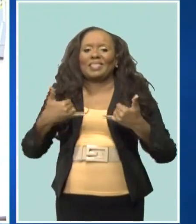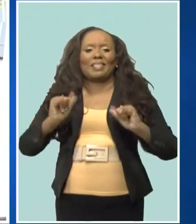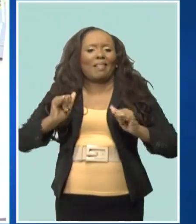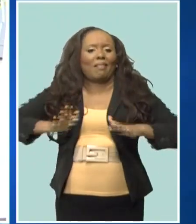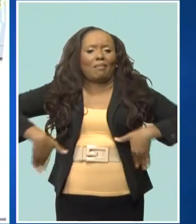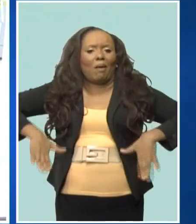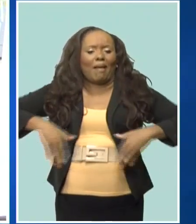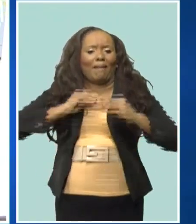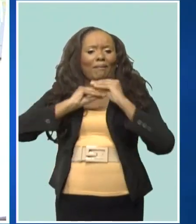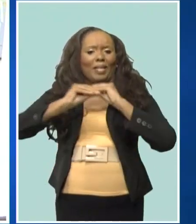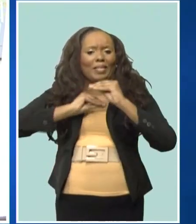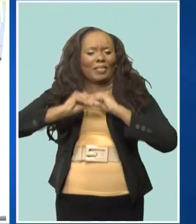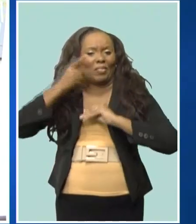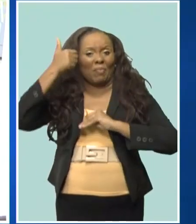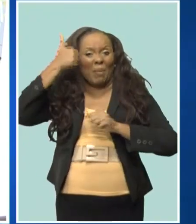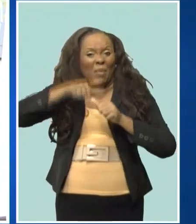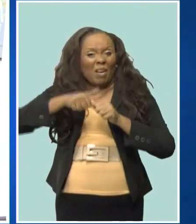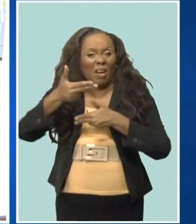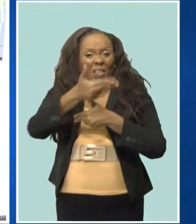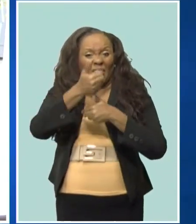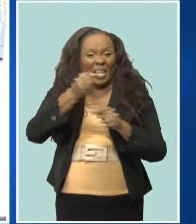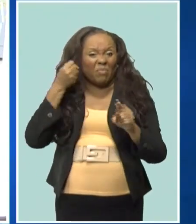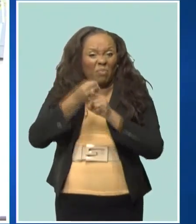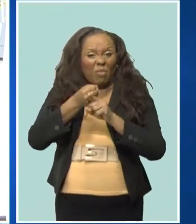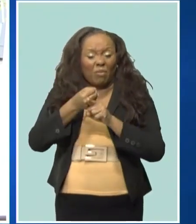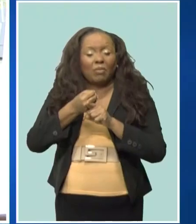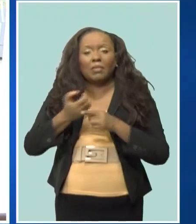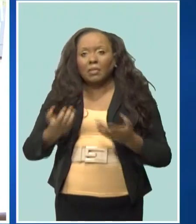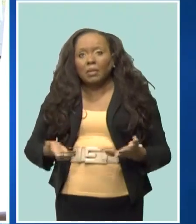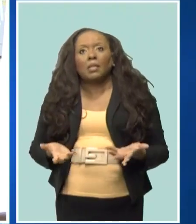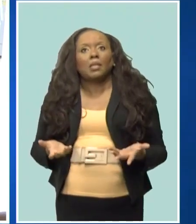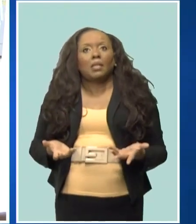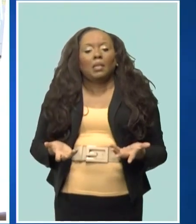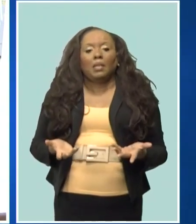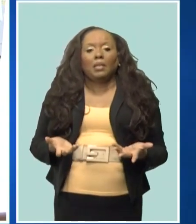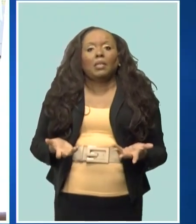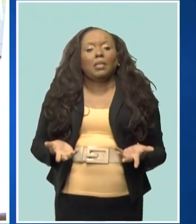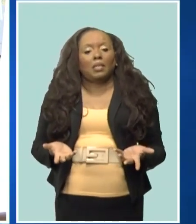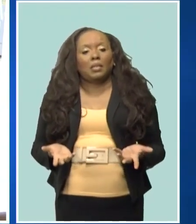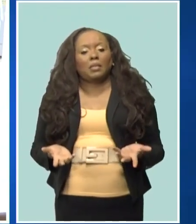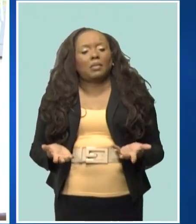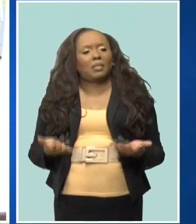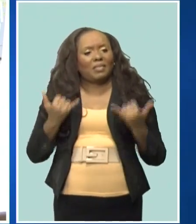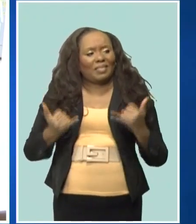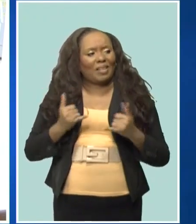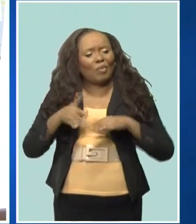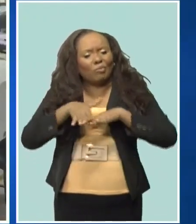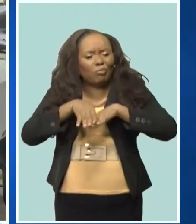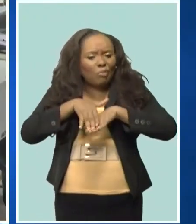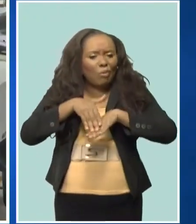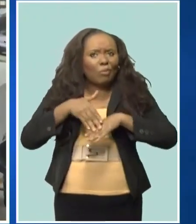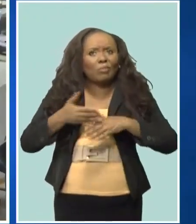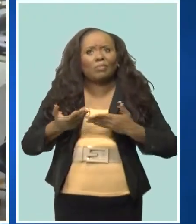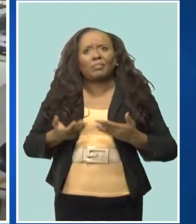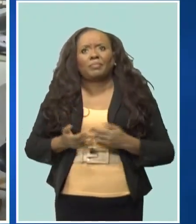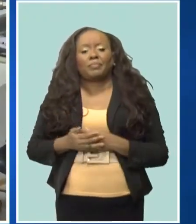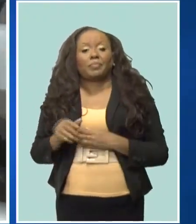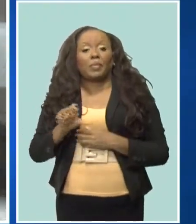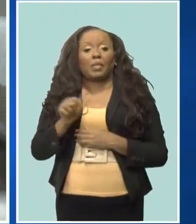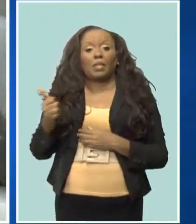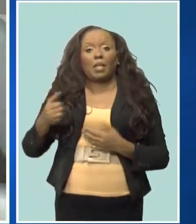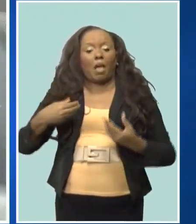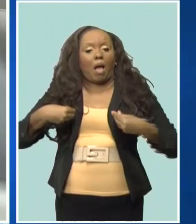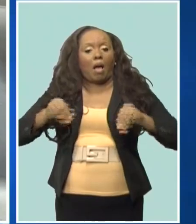in the ocean and bring the bigger fish and stuff like that. But right now it's slow, very slow. Another vendor, Jean